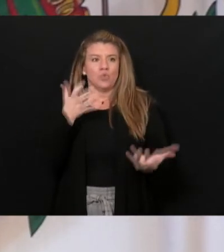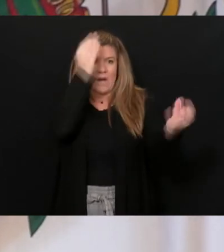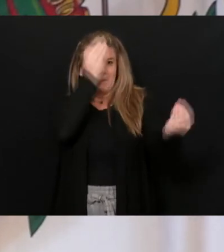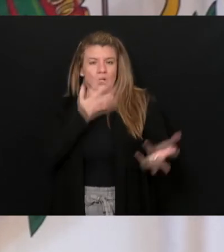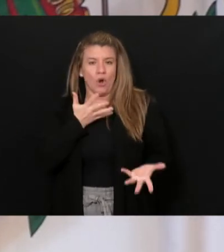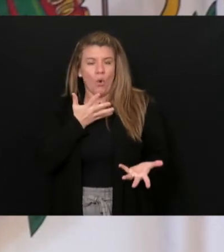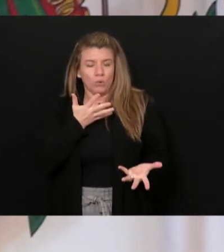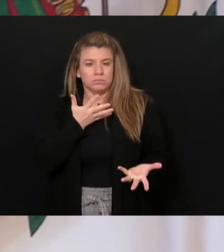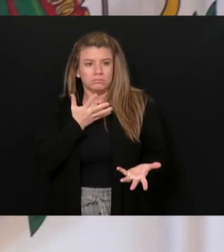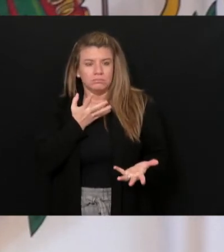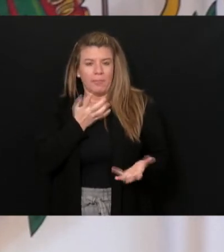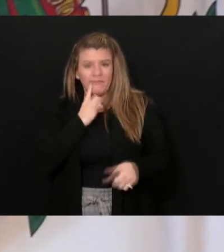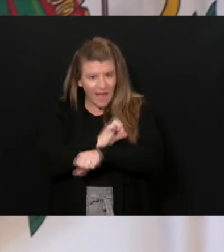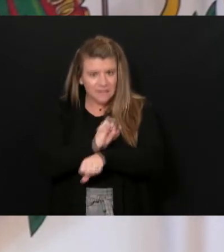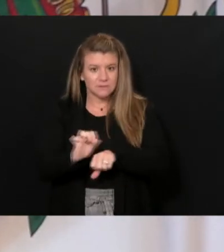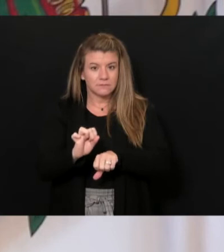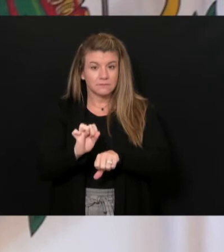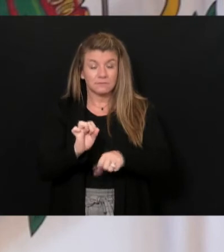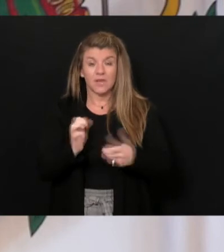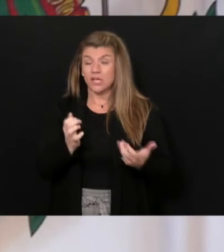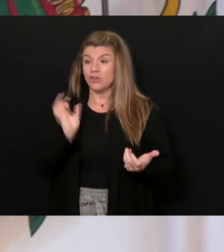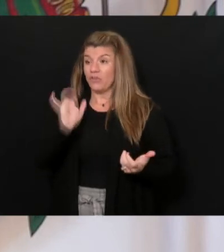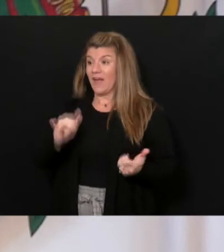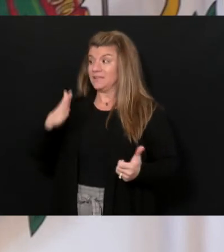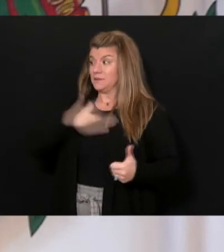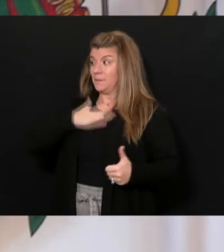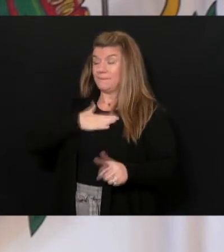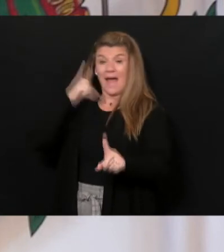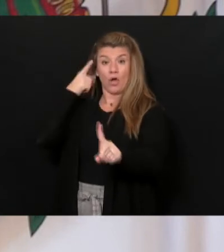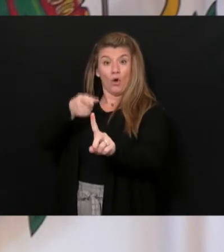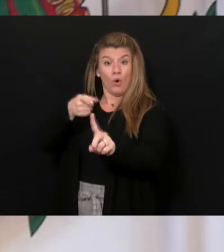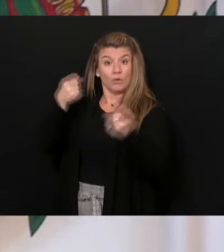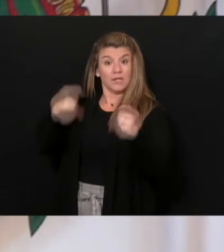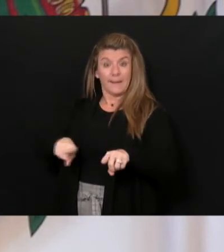is. And that's what I really try to do with you all the time.